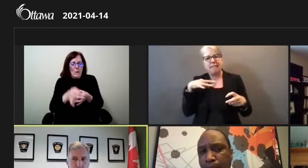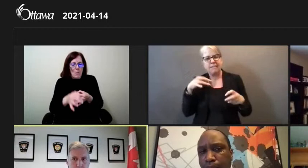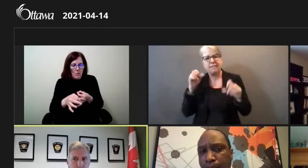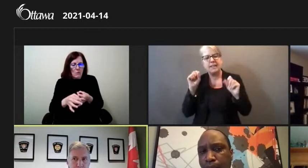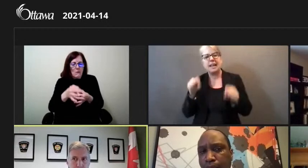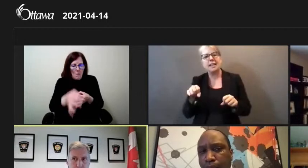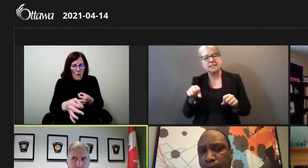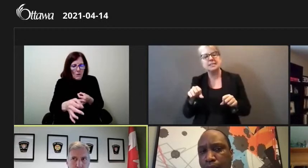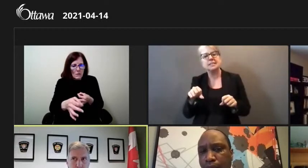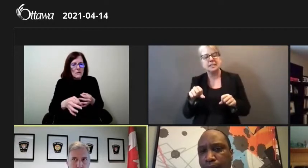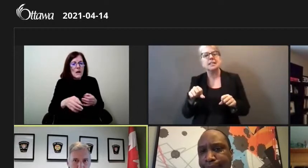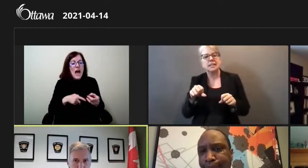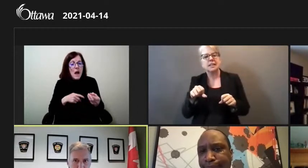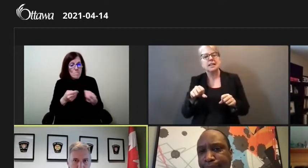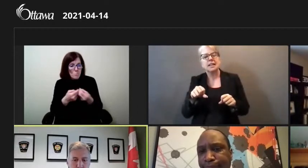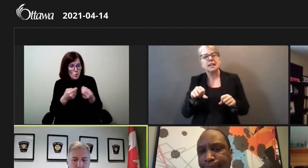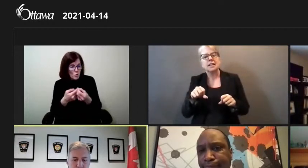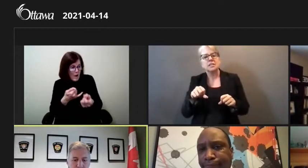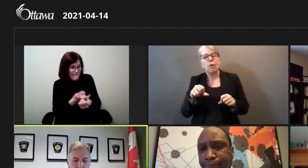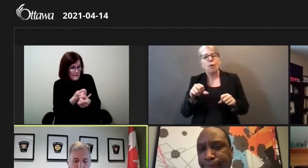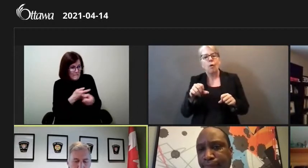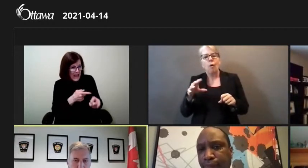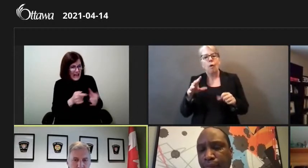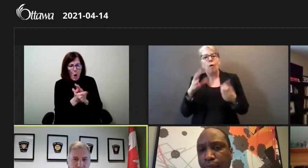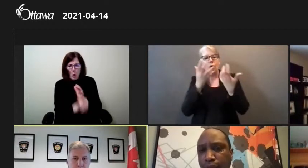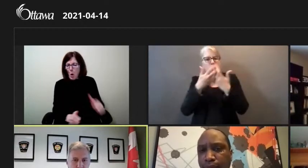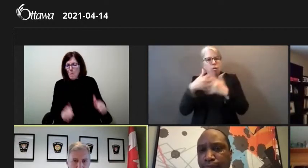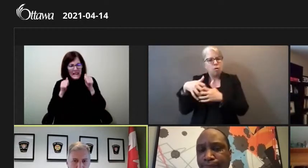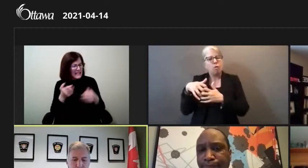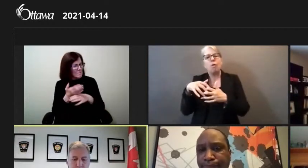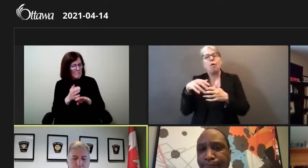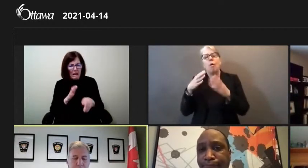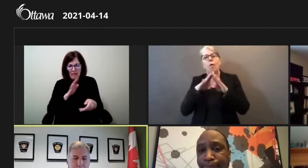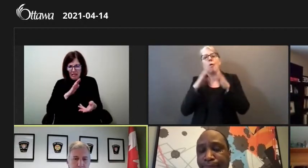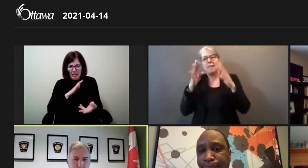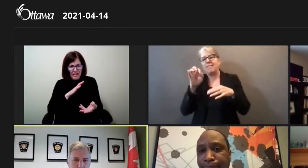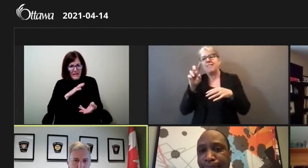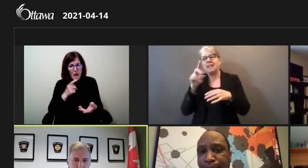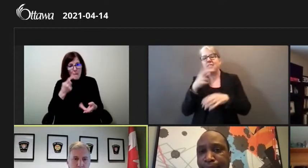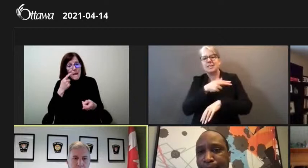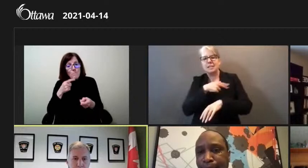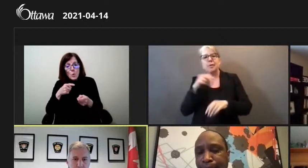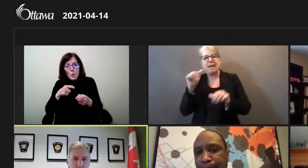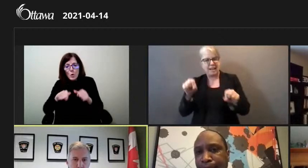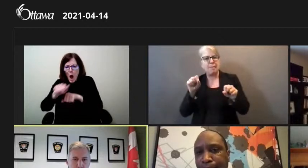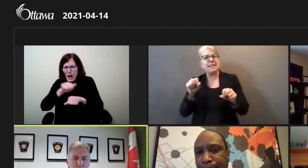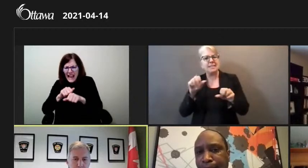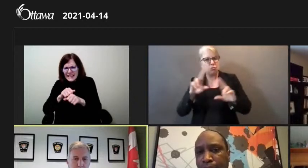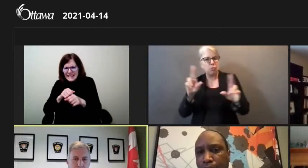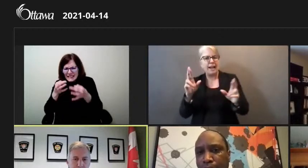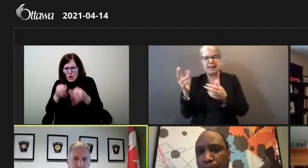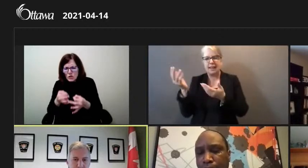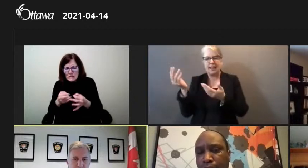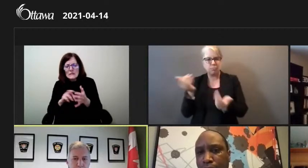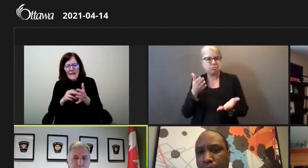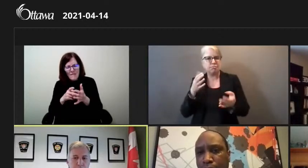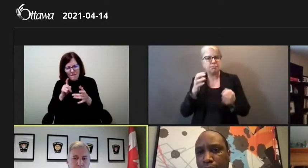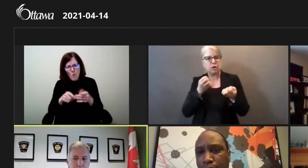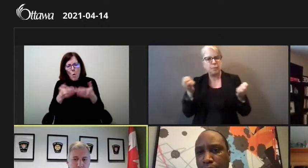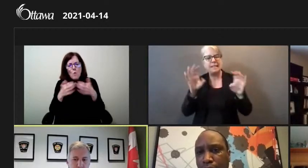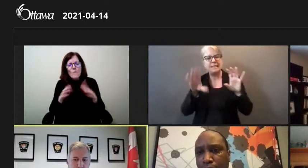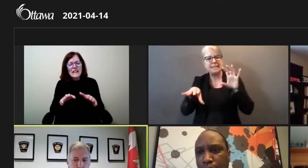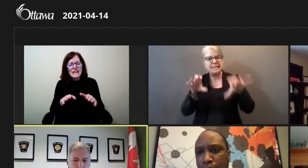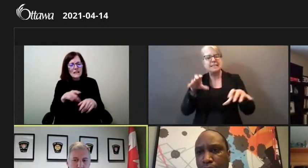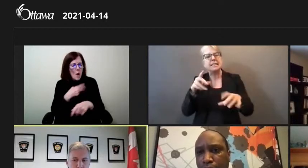so on the logistics side of opening up field hospitals, we've got capacity, getting equipment and all that, it's fine. It's